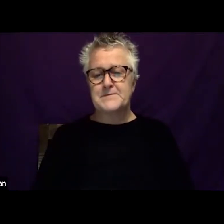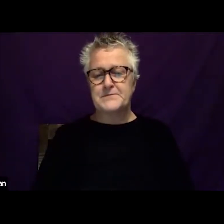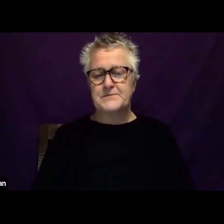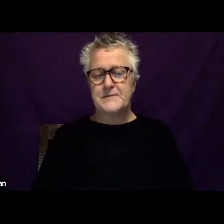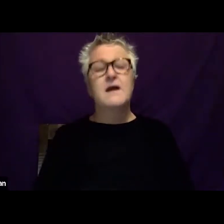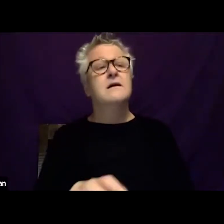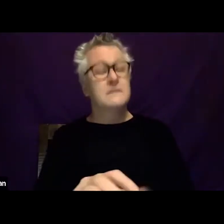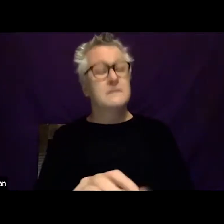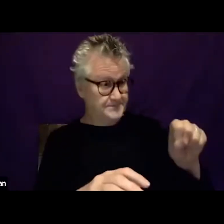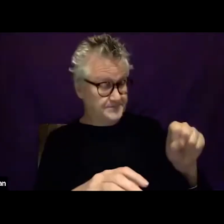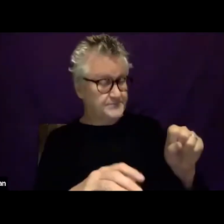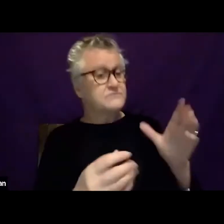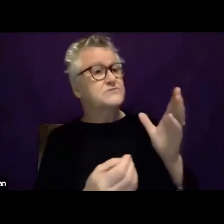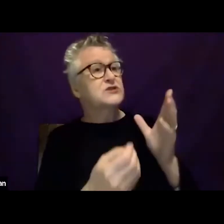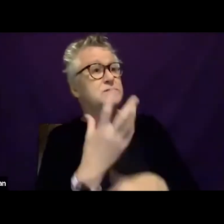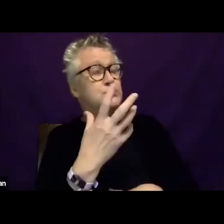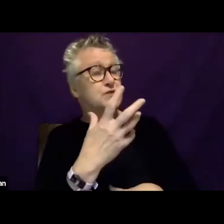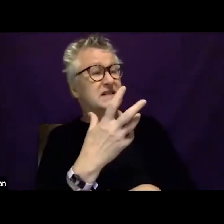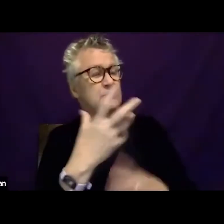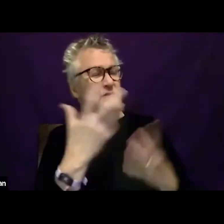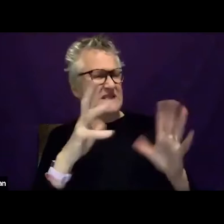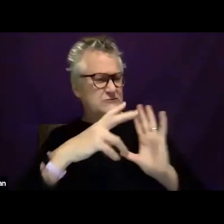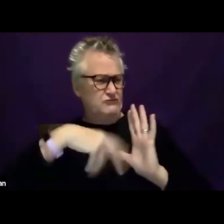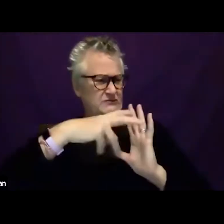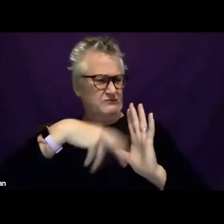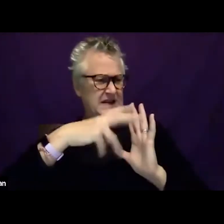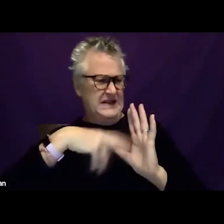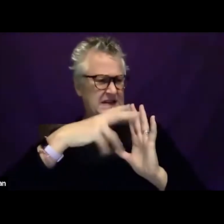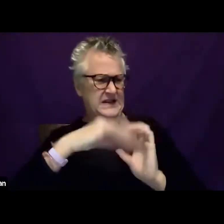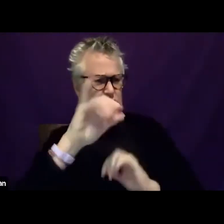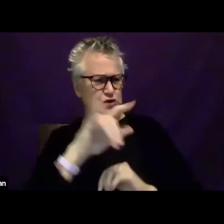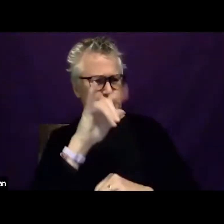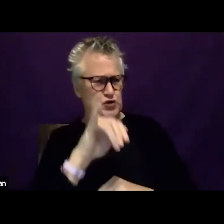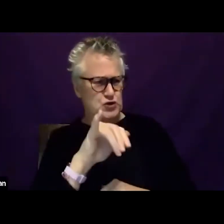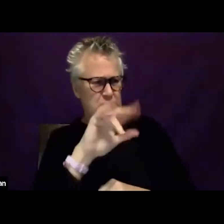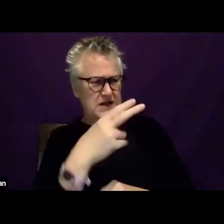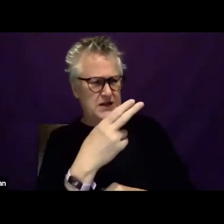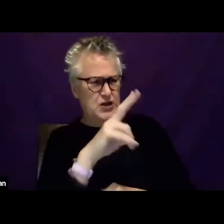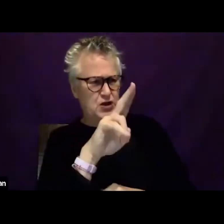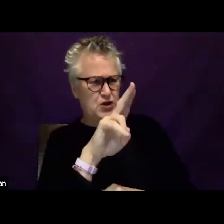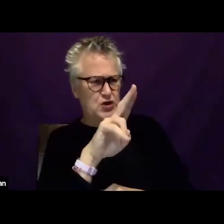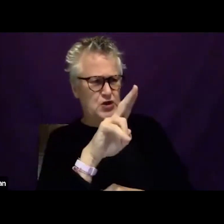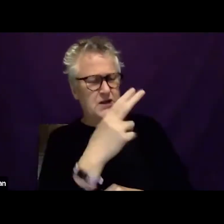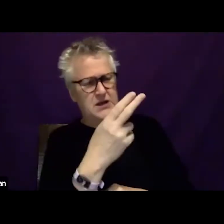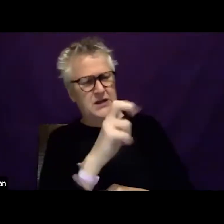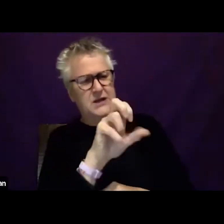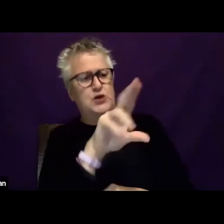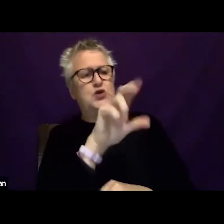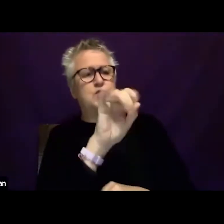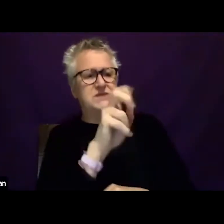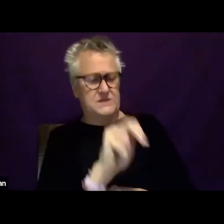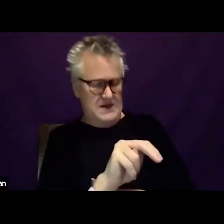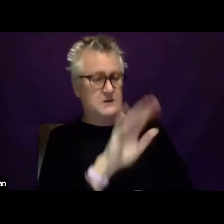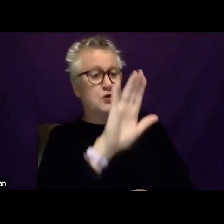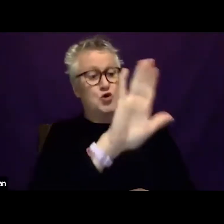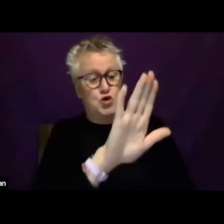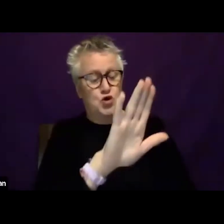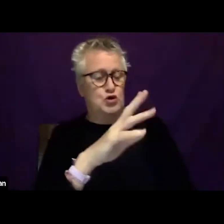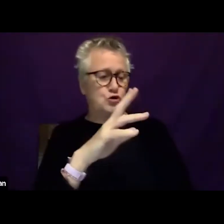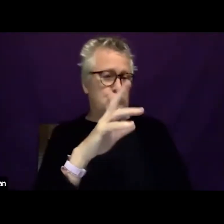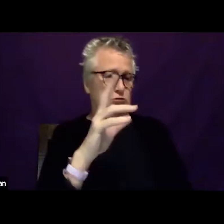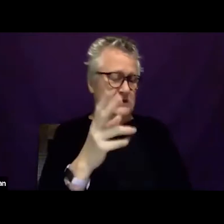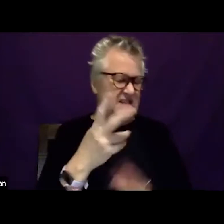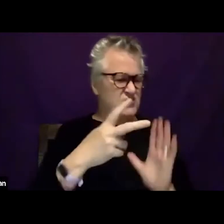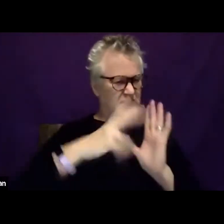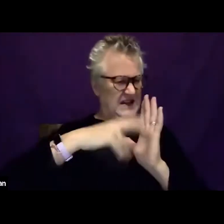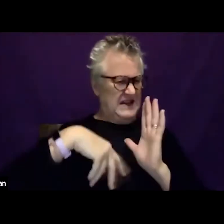reading Judy Huseman's, some of her narrative of her own history, and a lot of different things came up